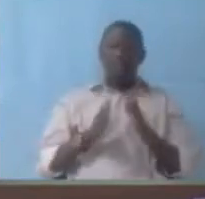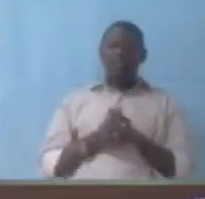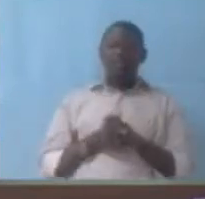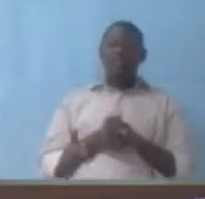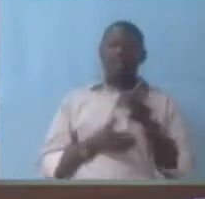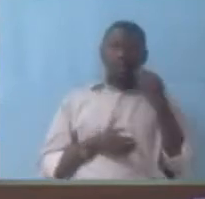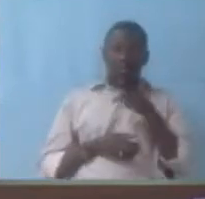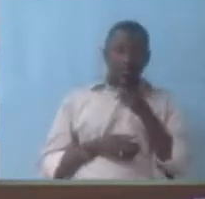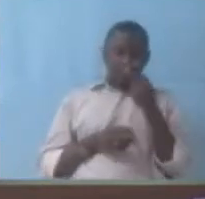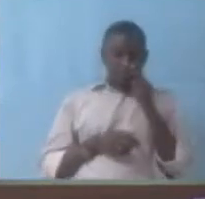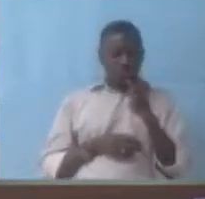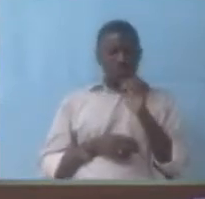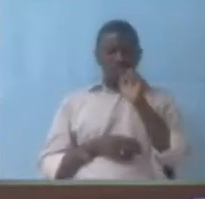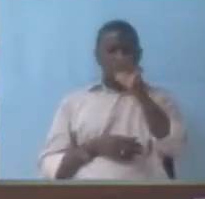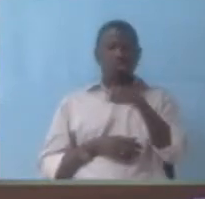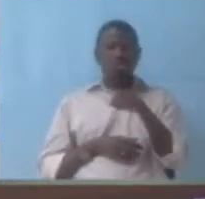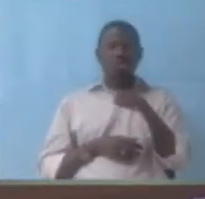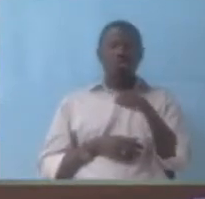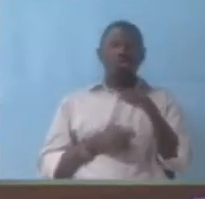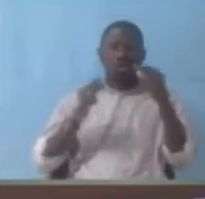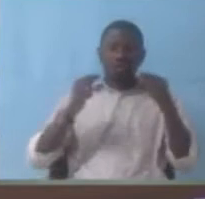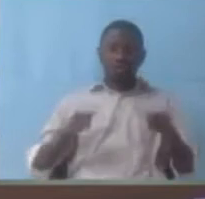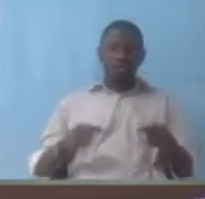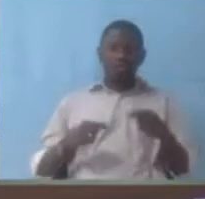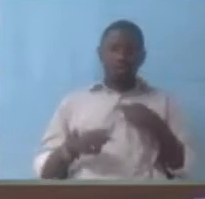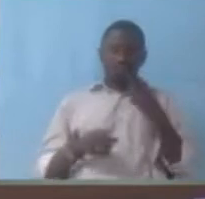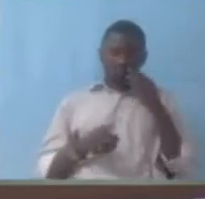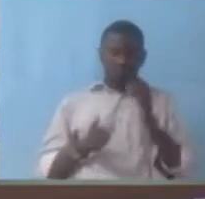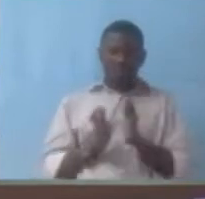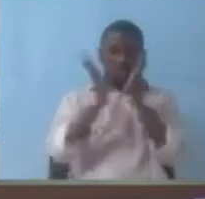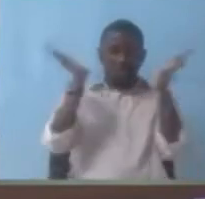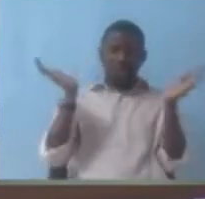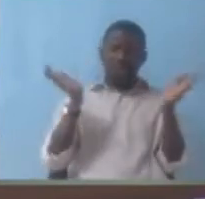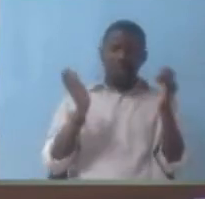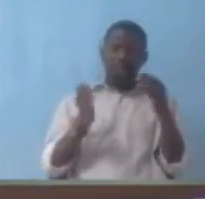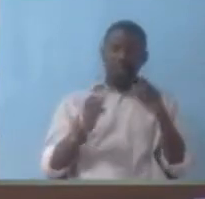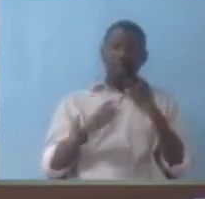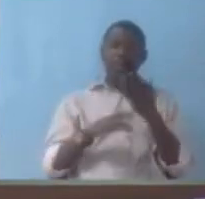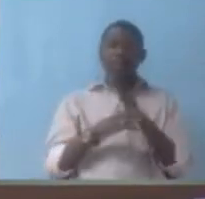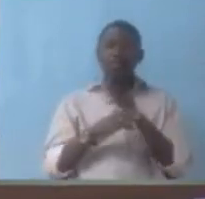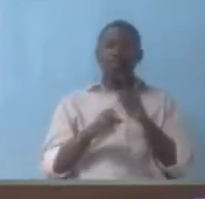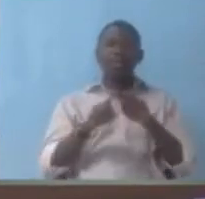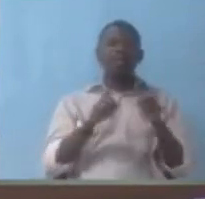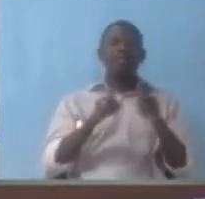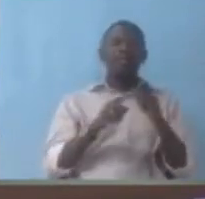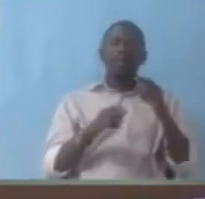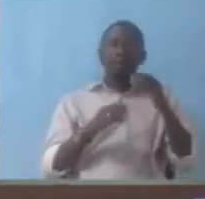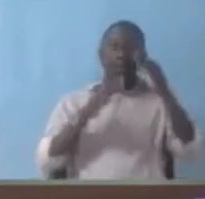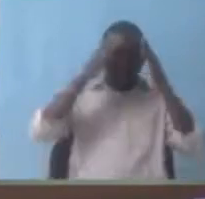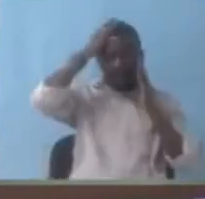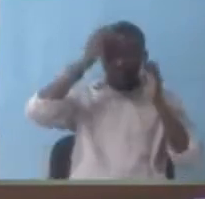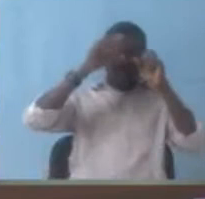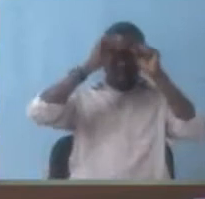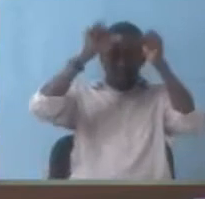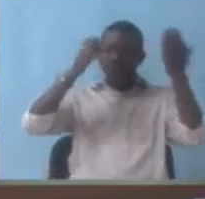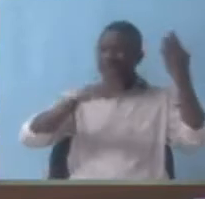your statement, you'll see that you had to do some sort of comparative analysis between the different military regimes at the time. Andung hani kabila kuma kan safira